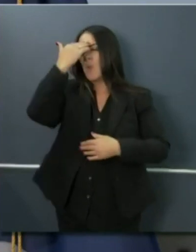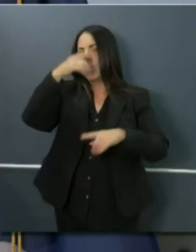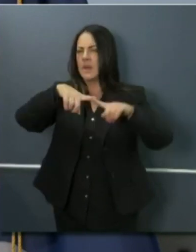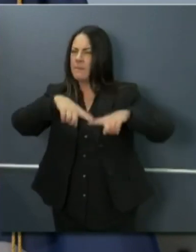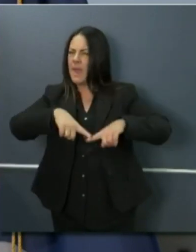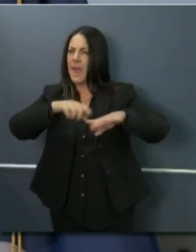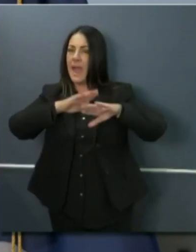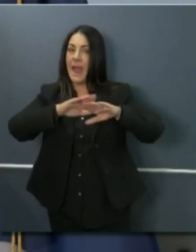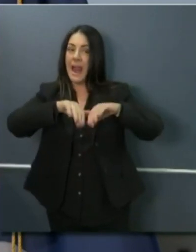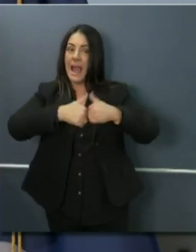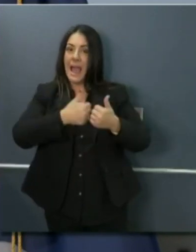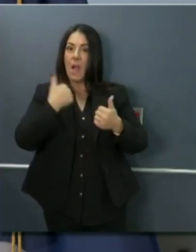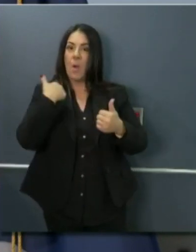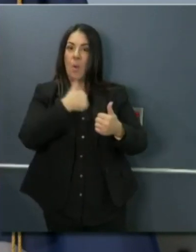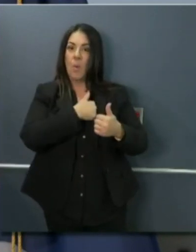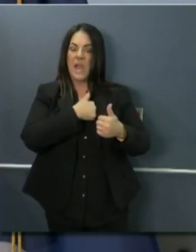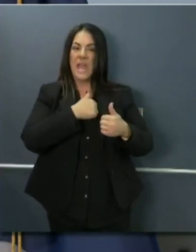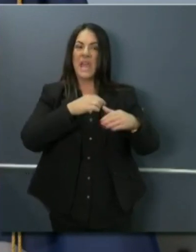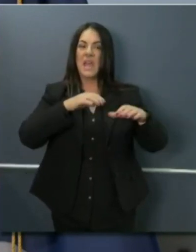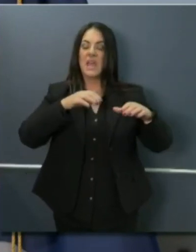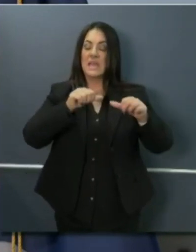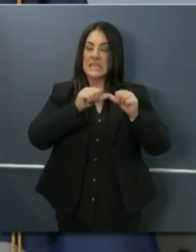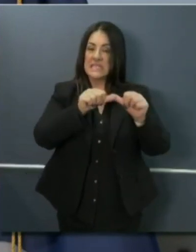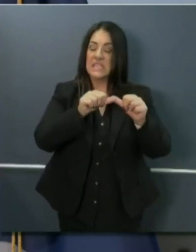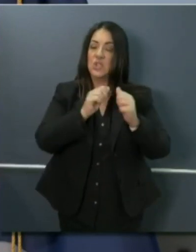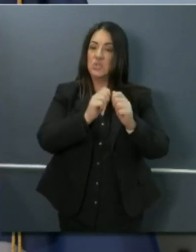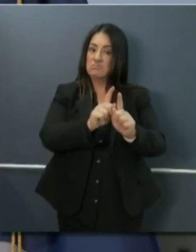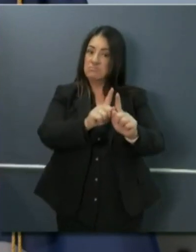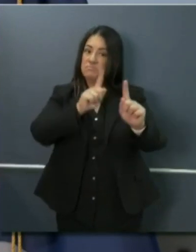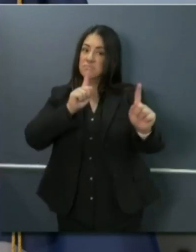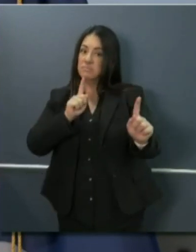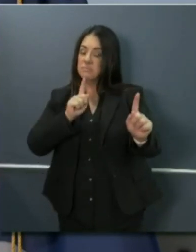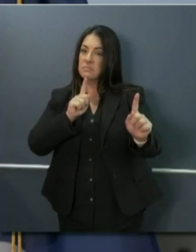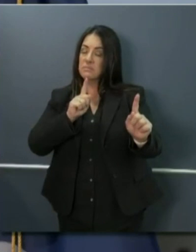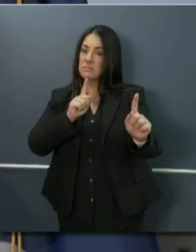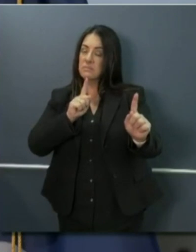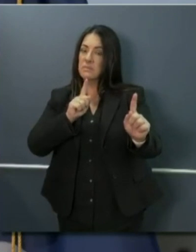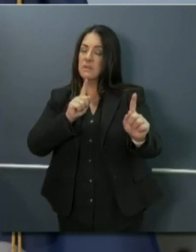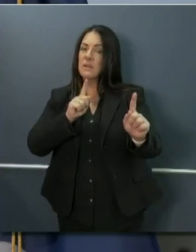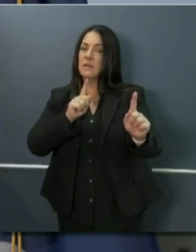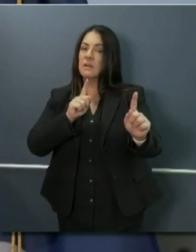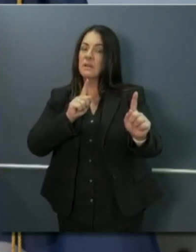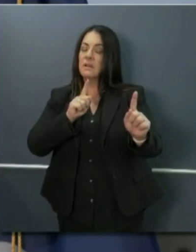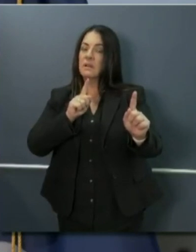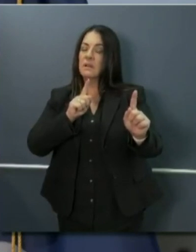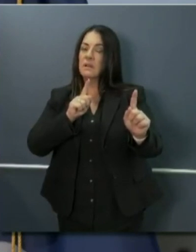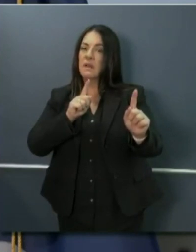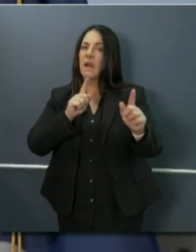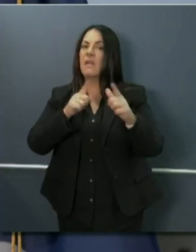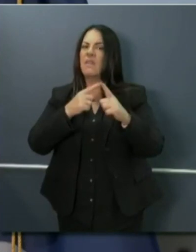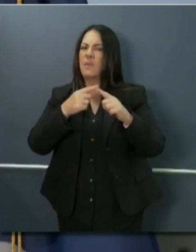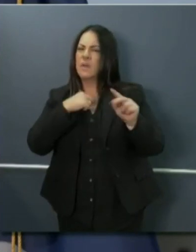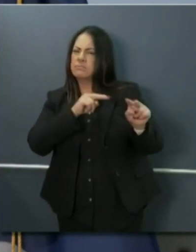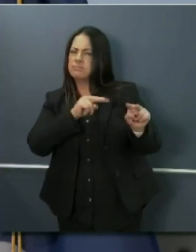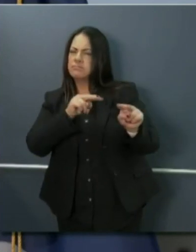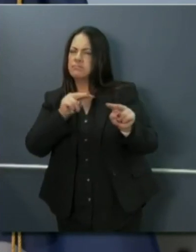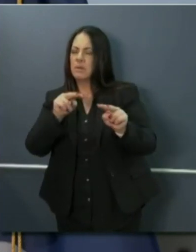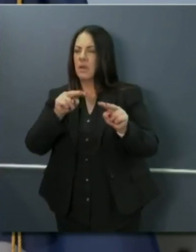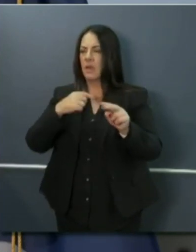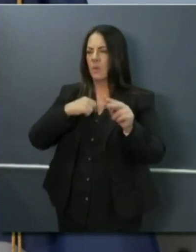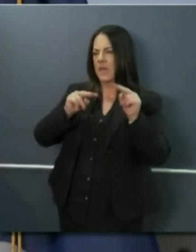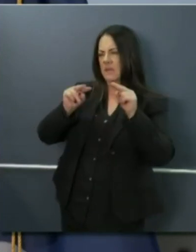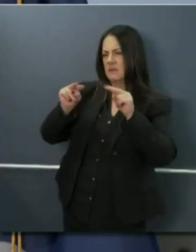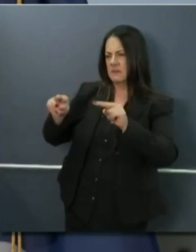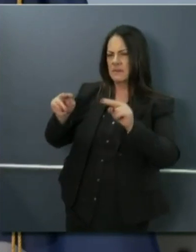how we perform with our physical distancing efforts across the state, that number is tracked towards an expectation that